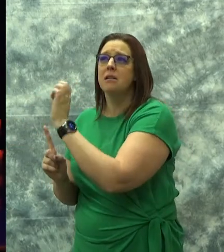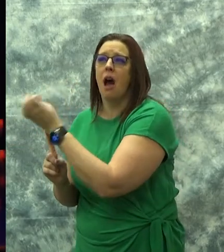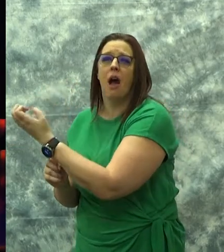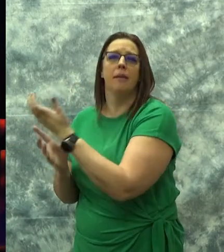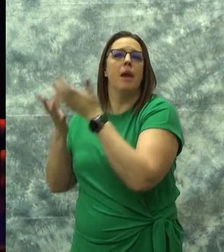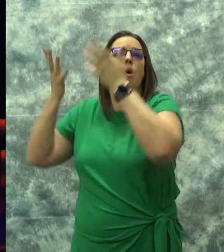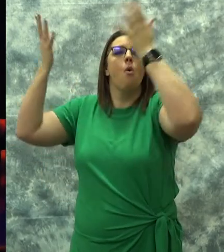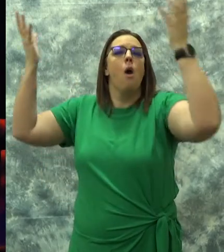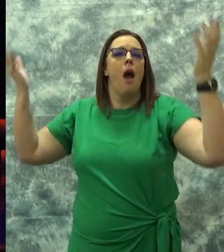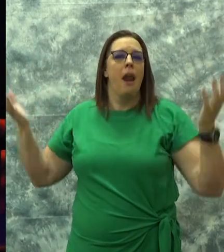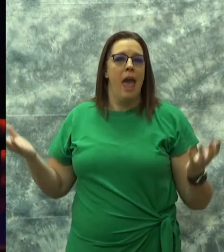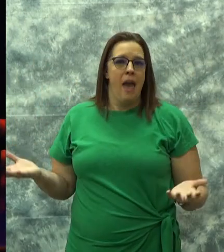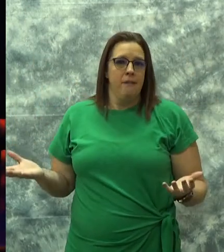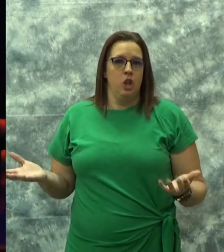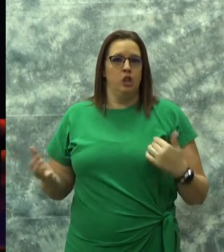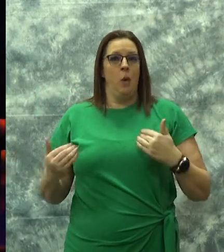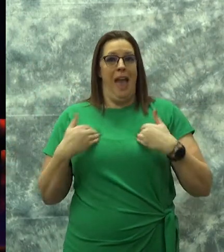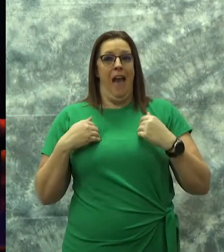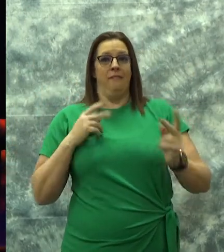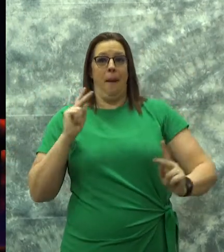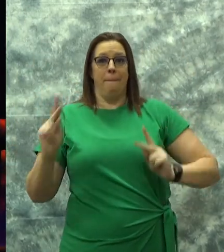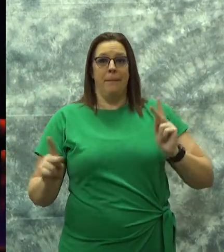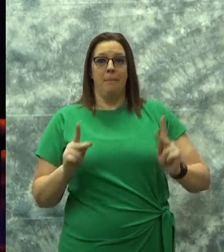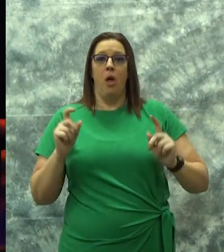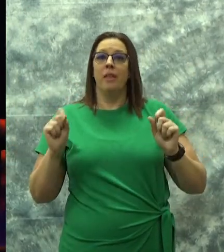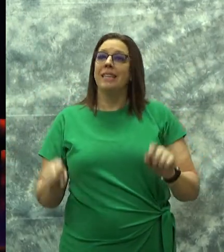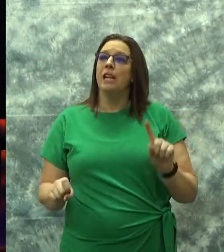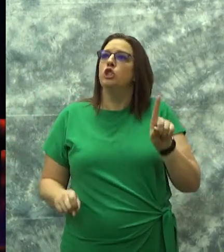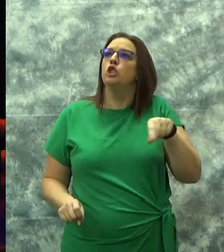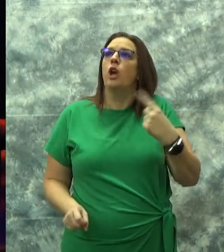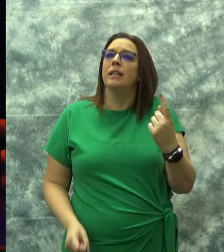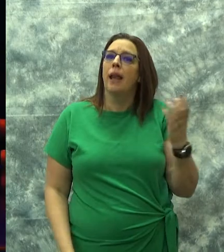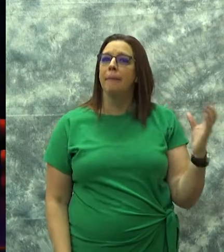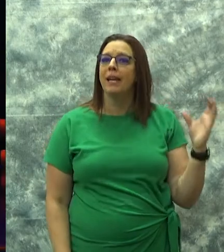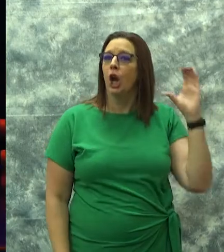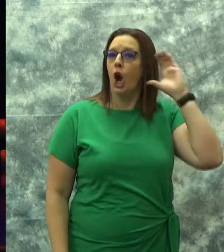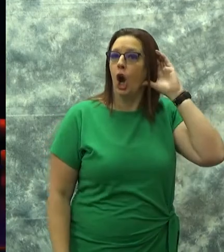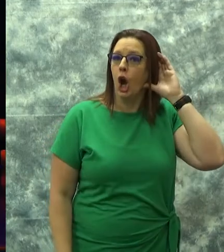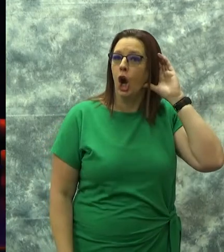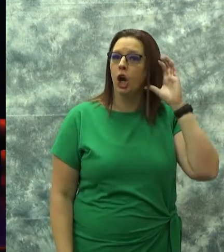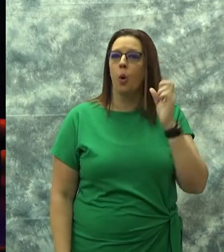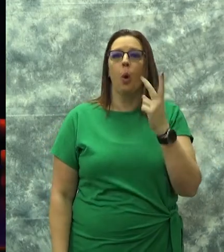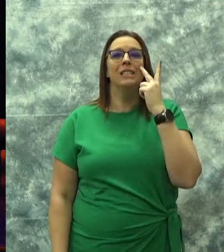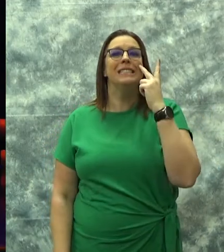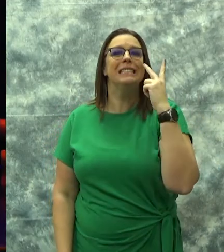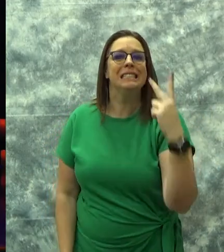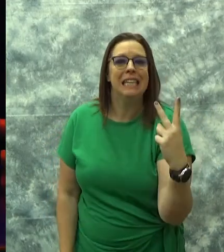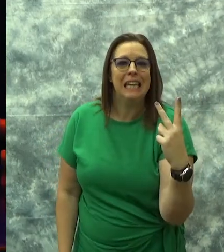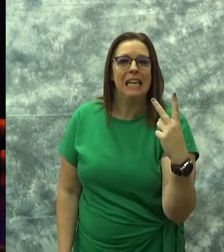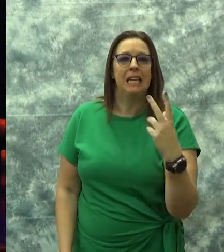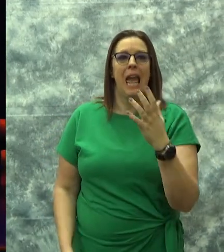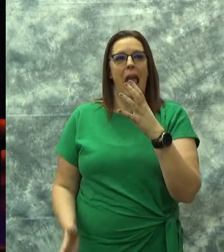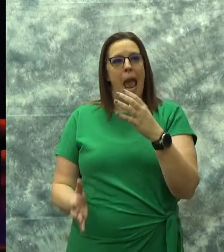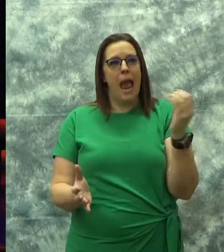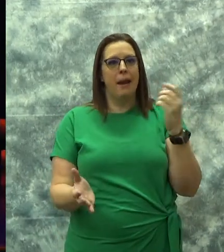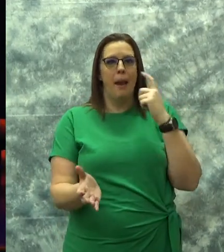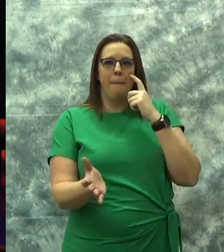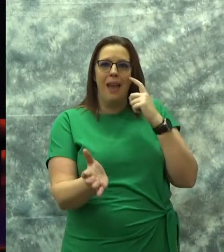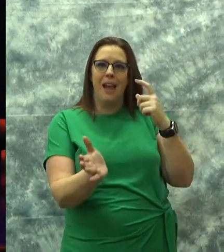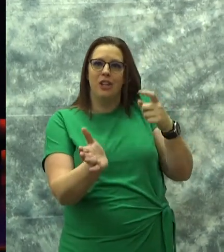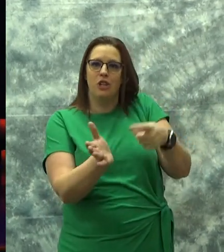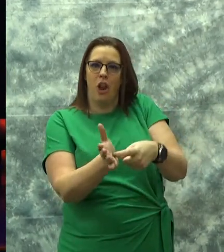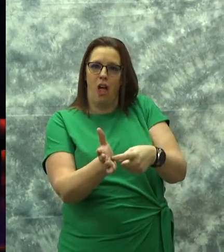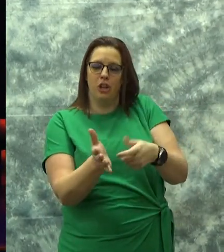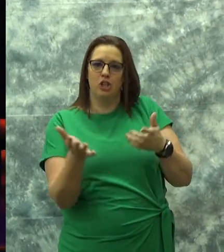To be able to have people that we can talk to about it and be heard and be seen and be acknowledged